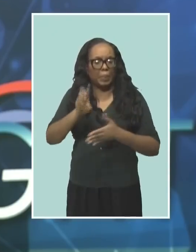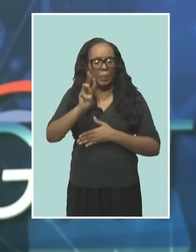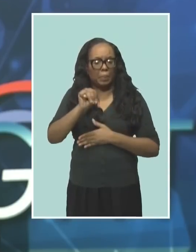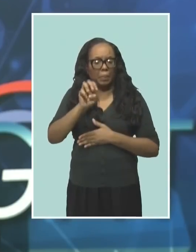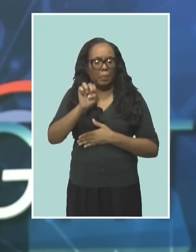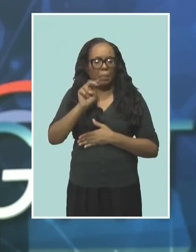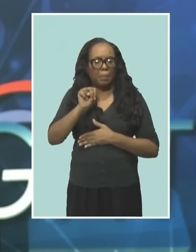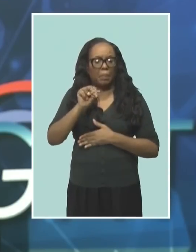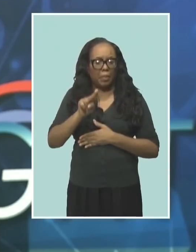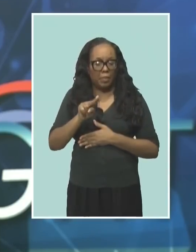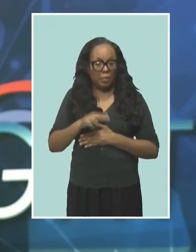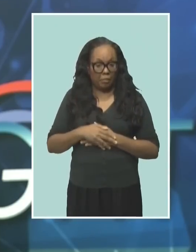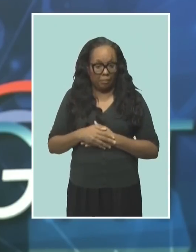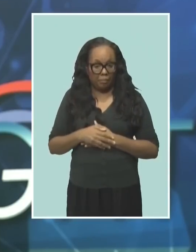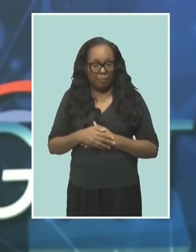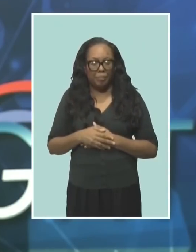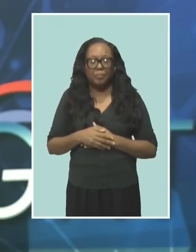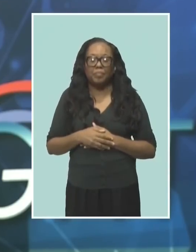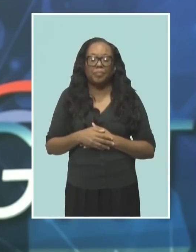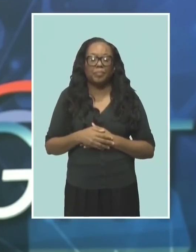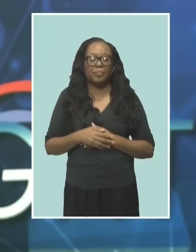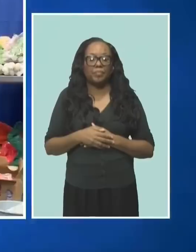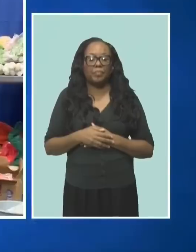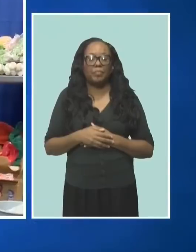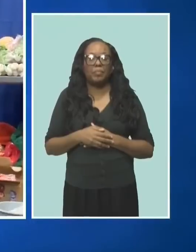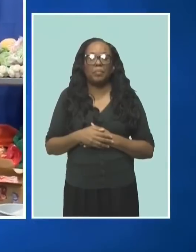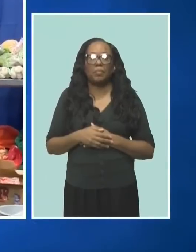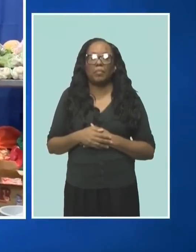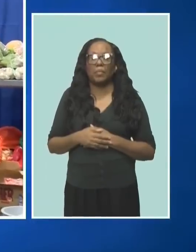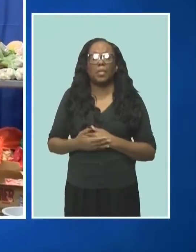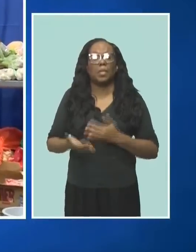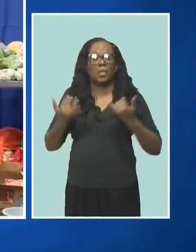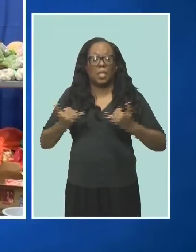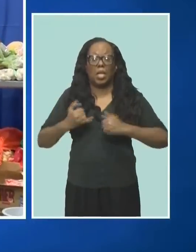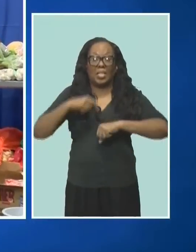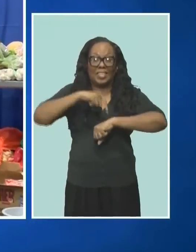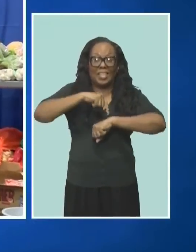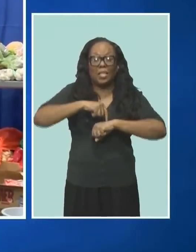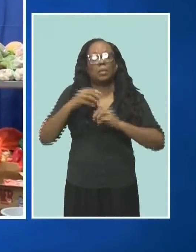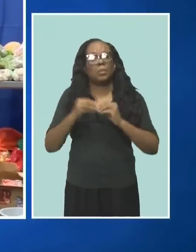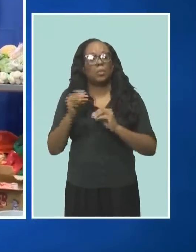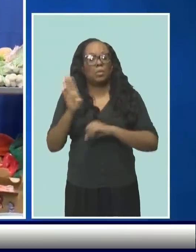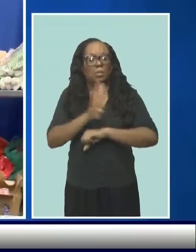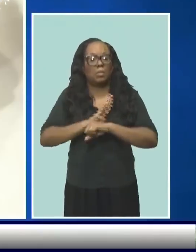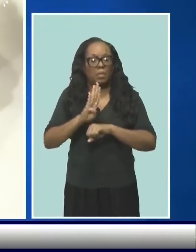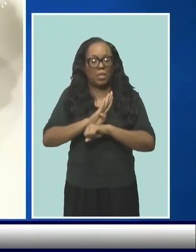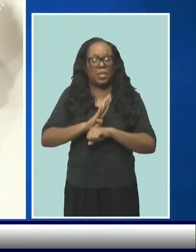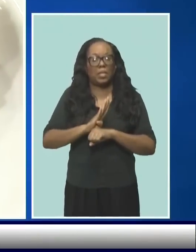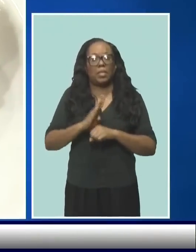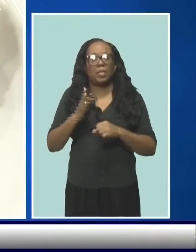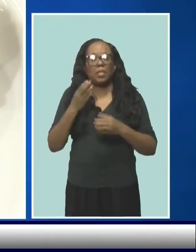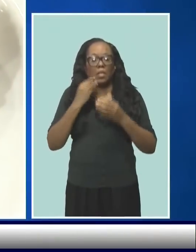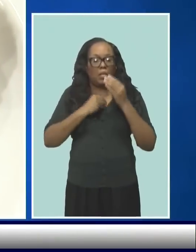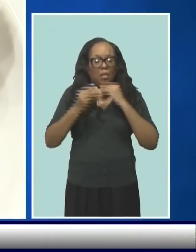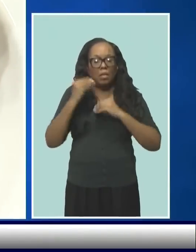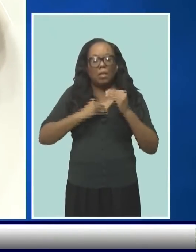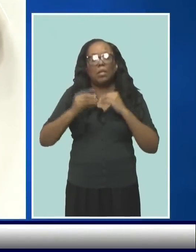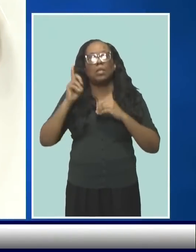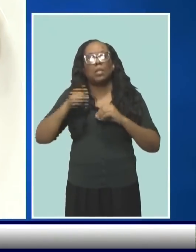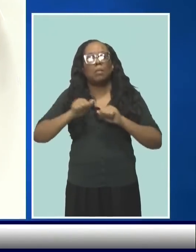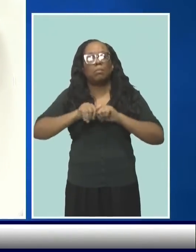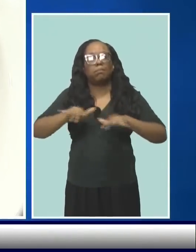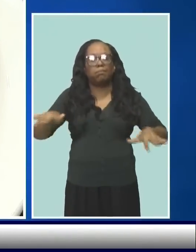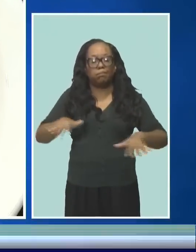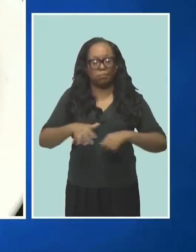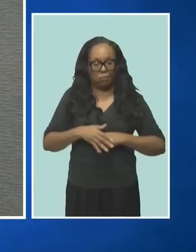Rachel Agard has that story. The time has come for more local dishes to be a part of the culinary landscape.